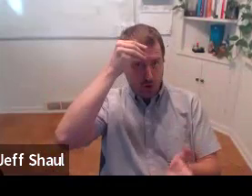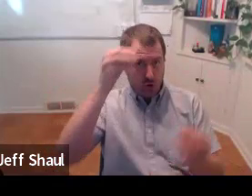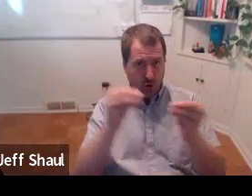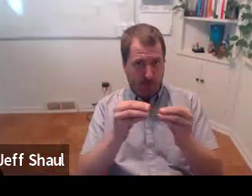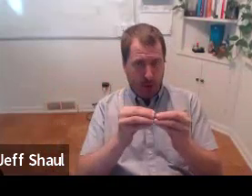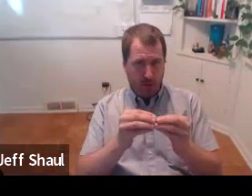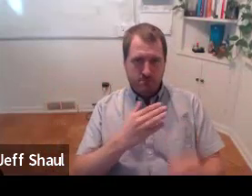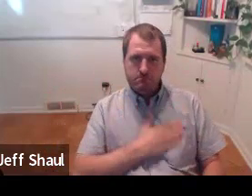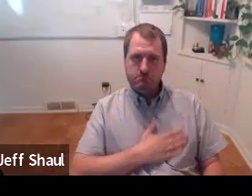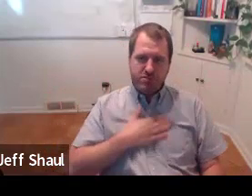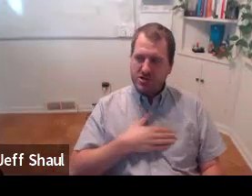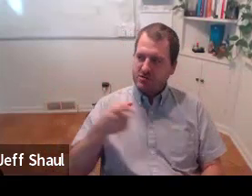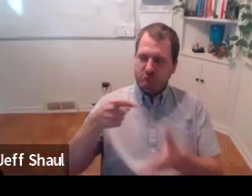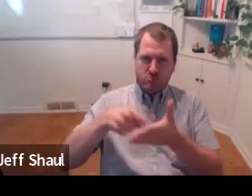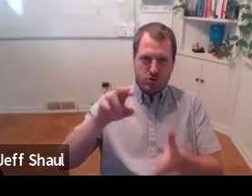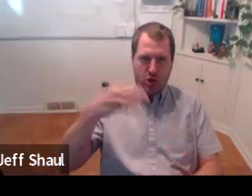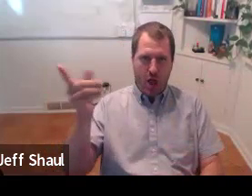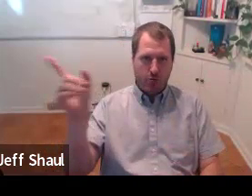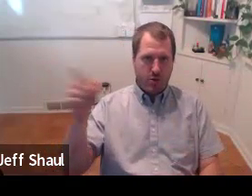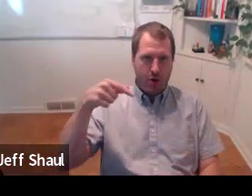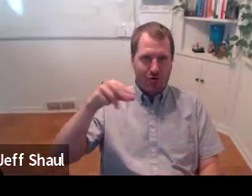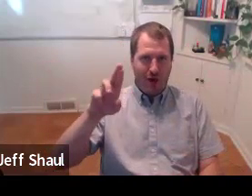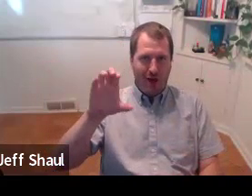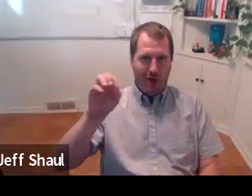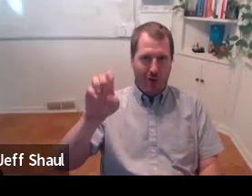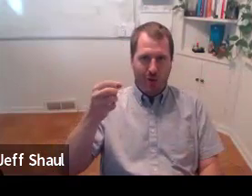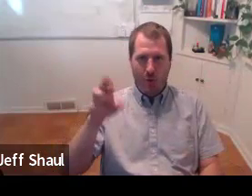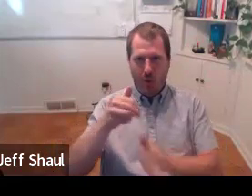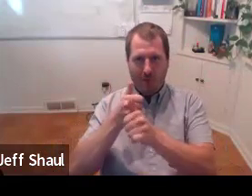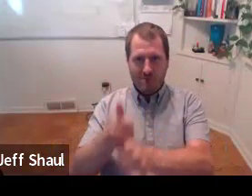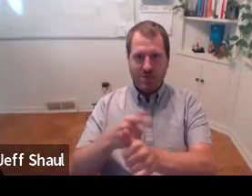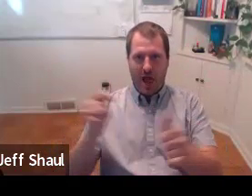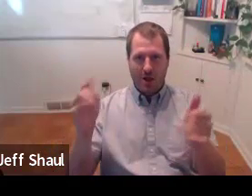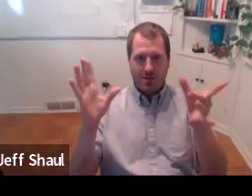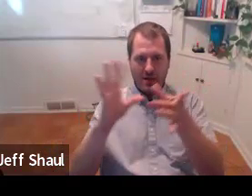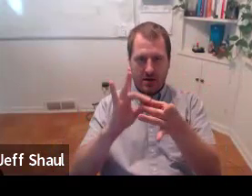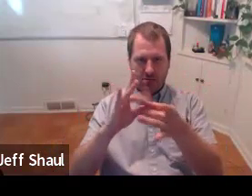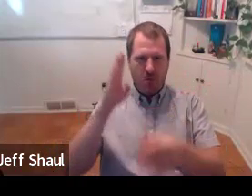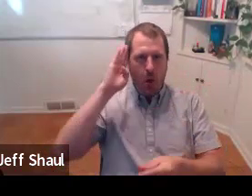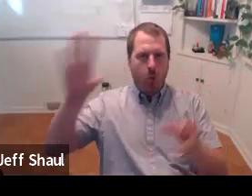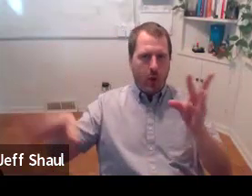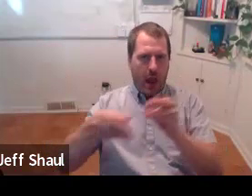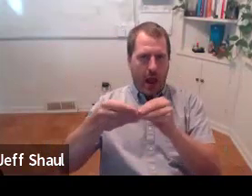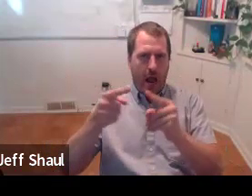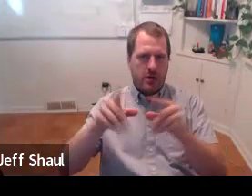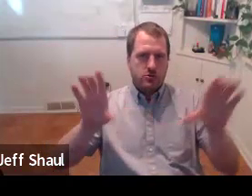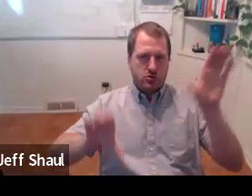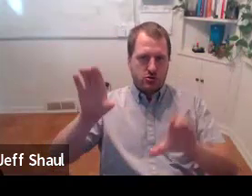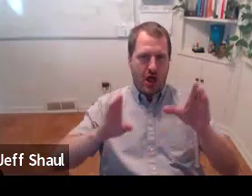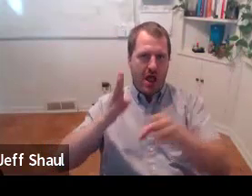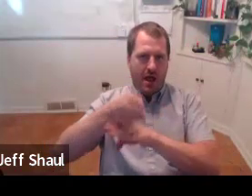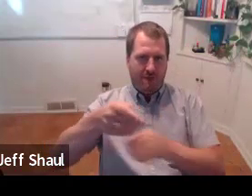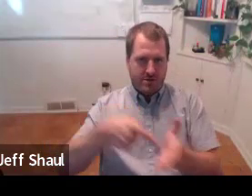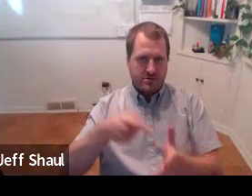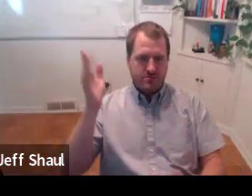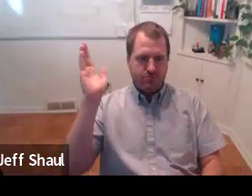If you want to learn more, please, you can refer to the QR code and the link to read the